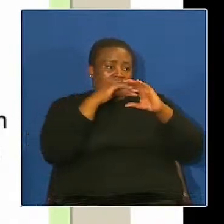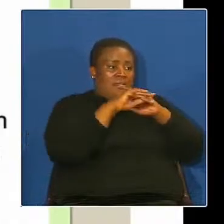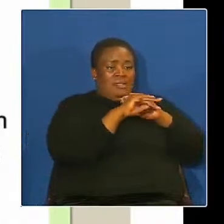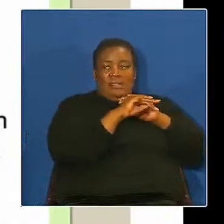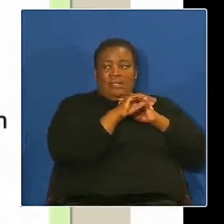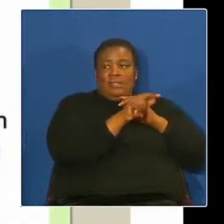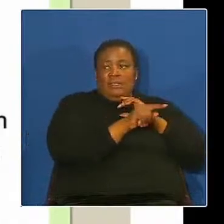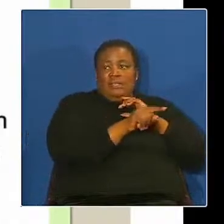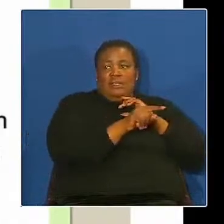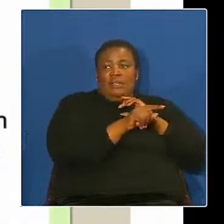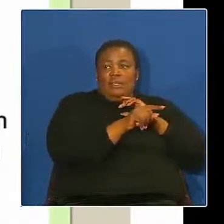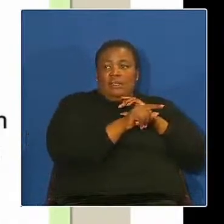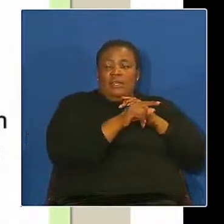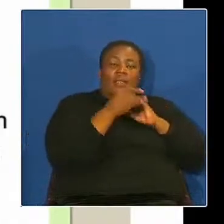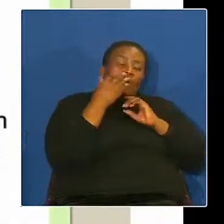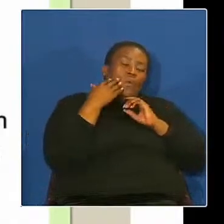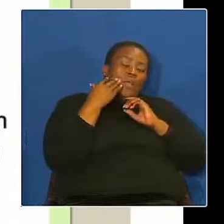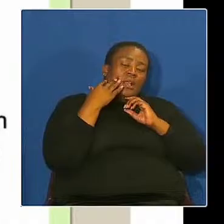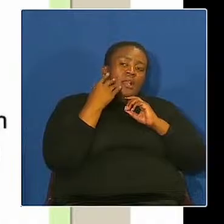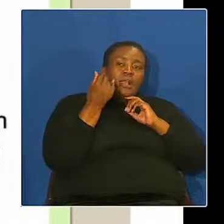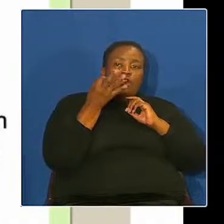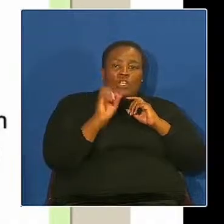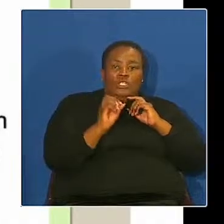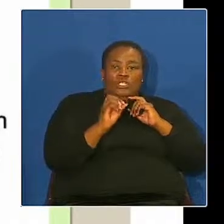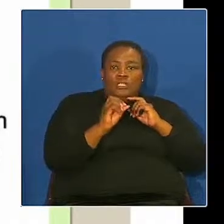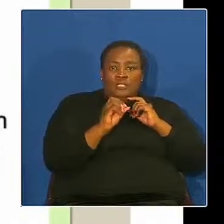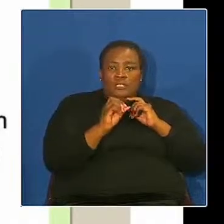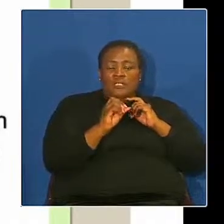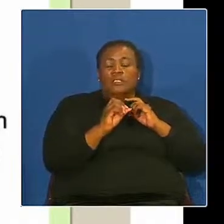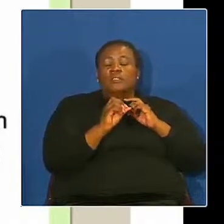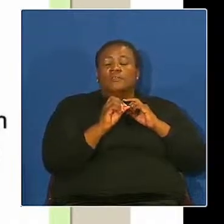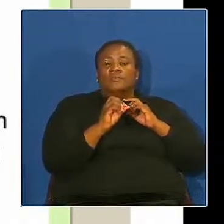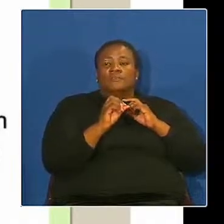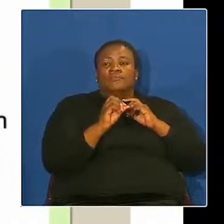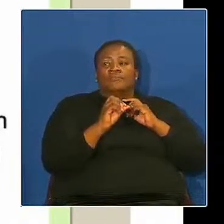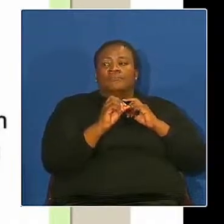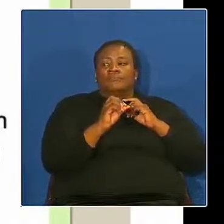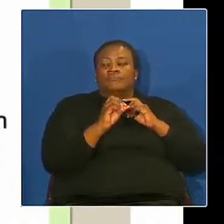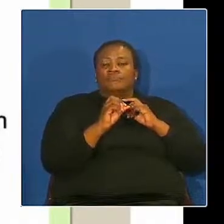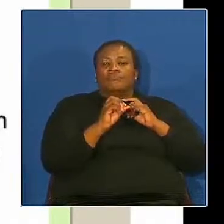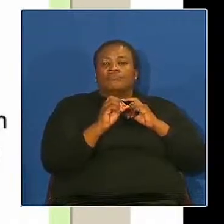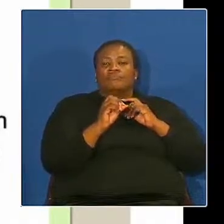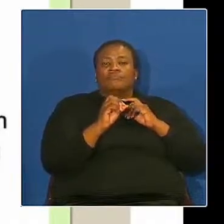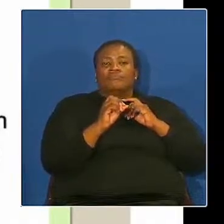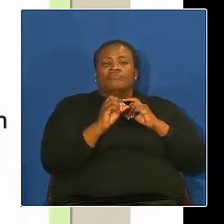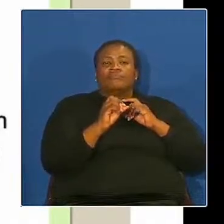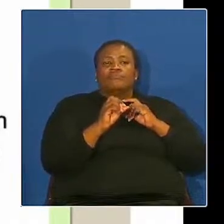Mokhotsi on the 30th. It talks to the